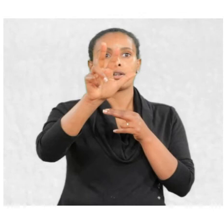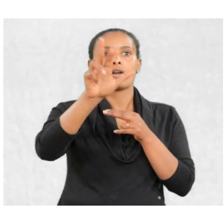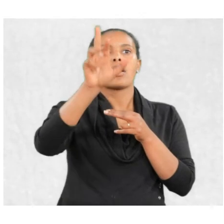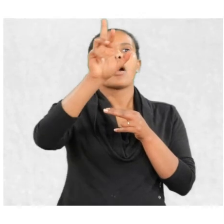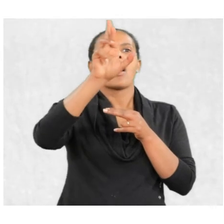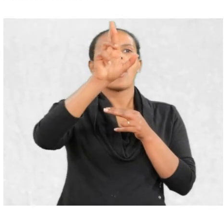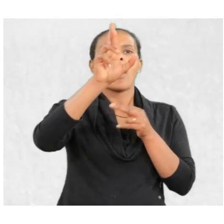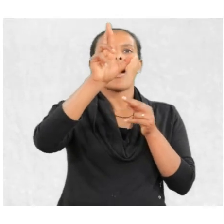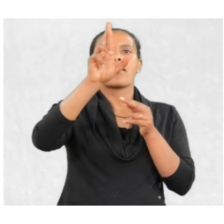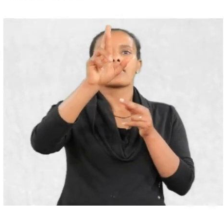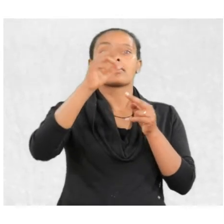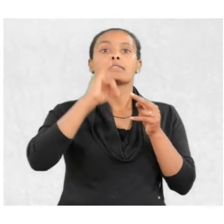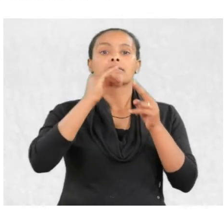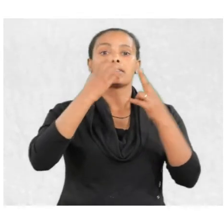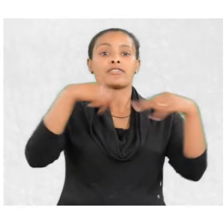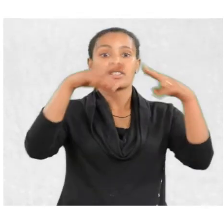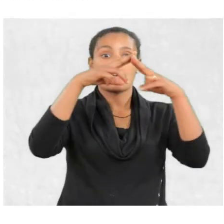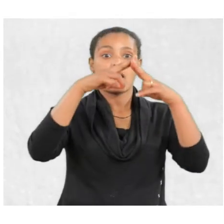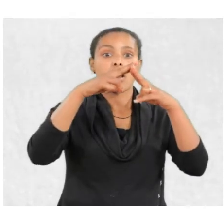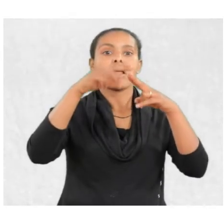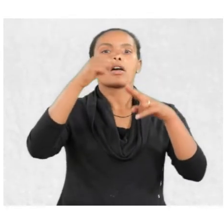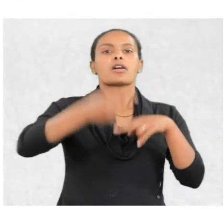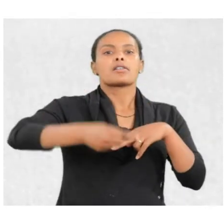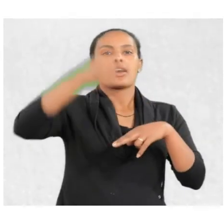R is universal gas constant having value